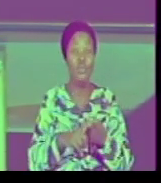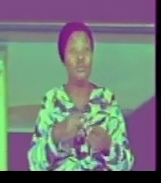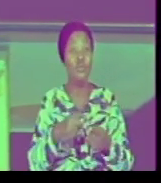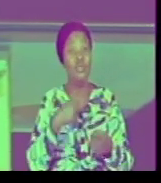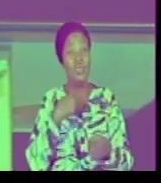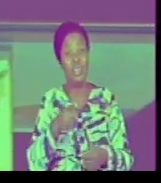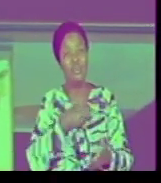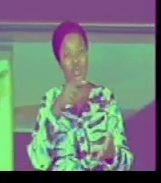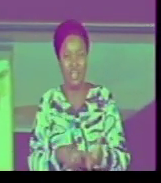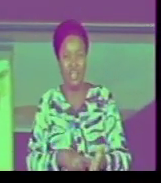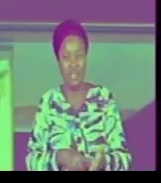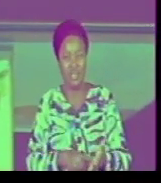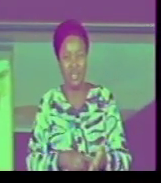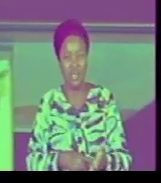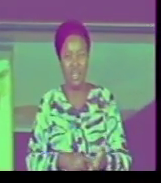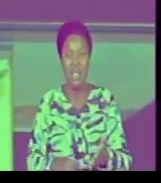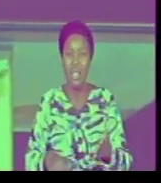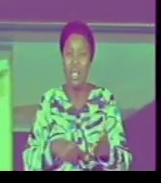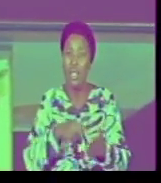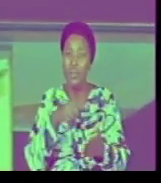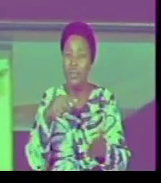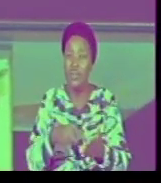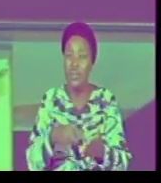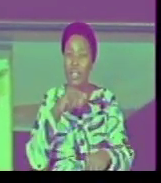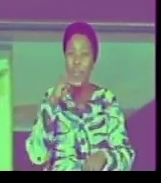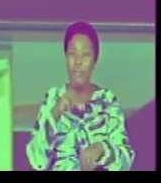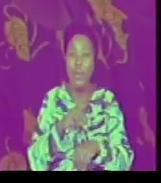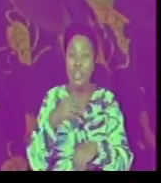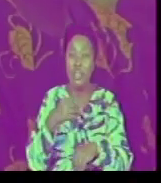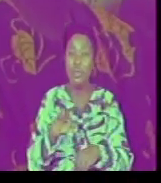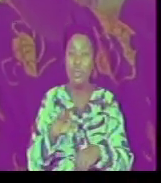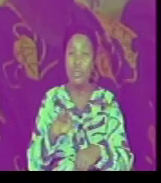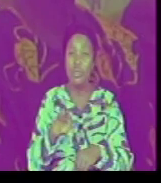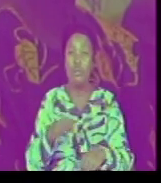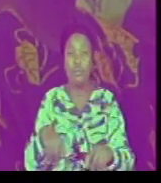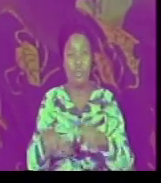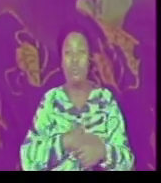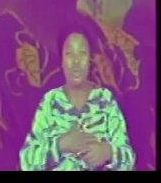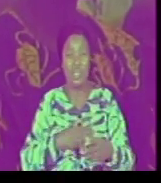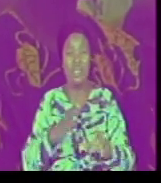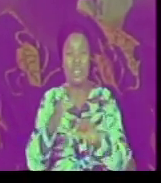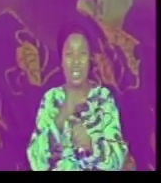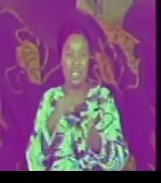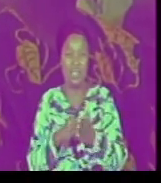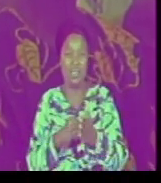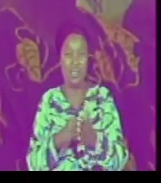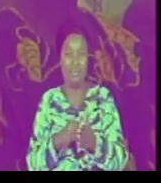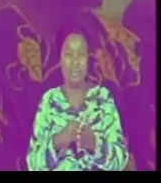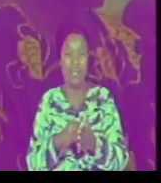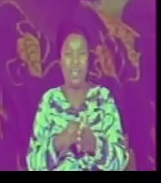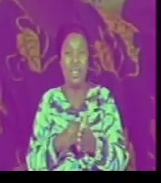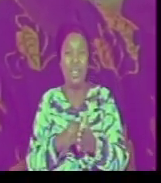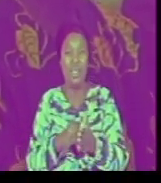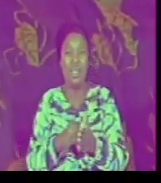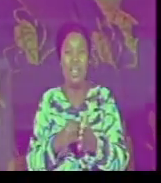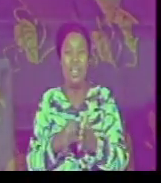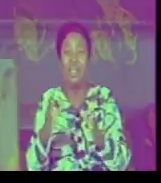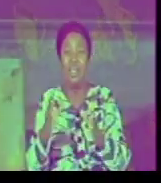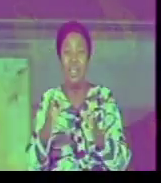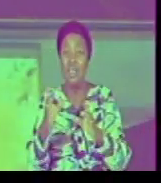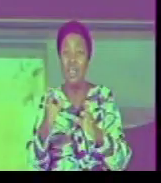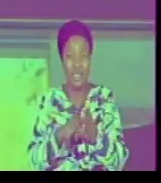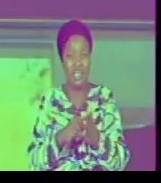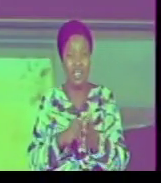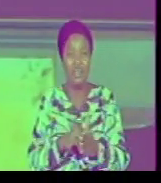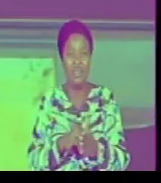This message of today, get it. I said, get it. When